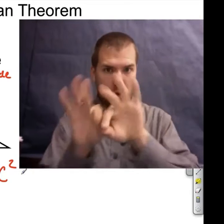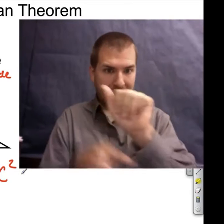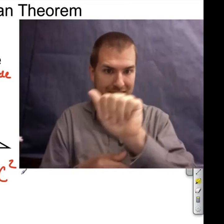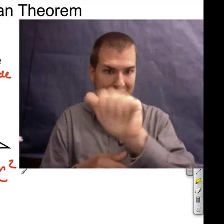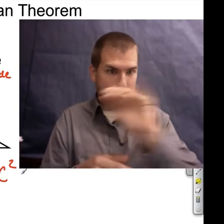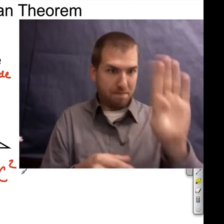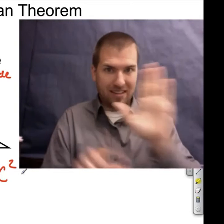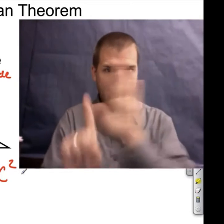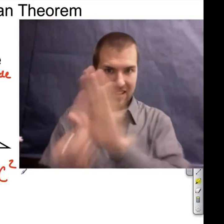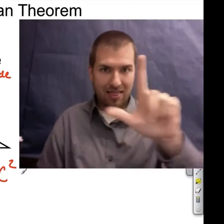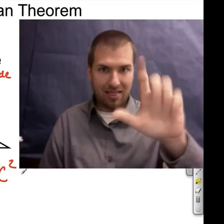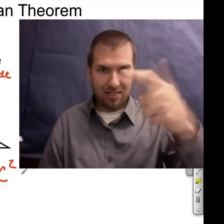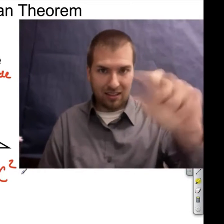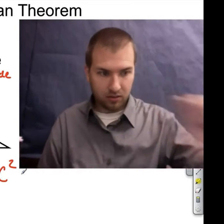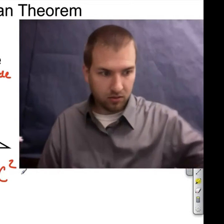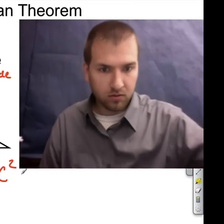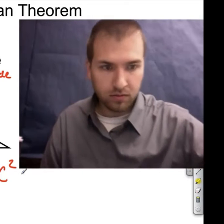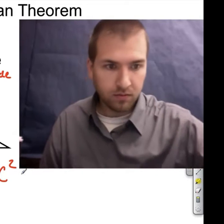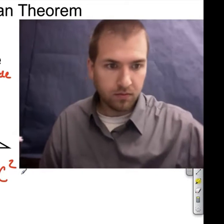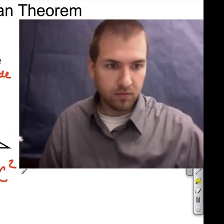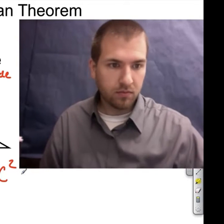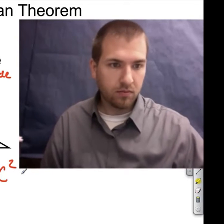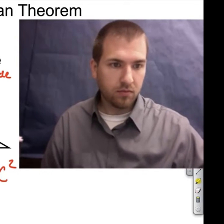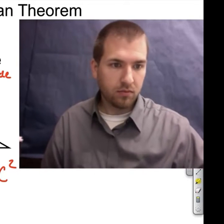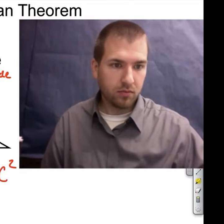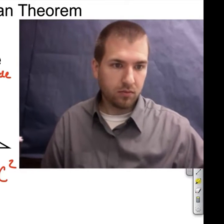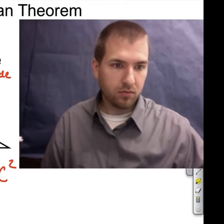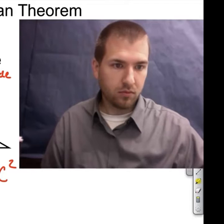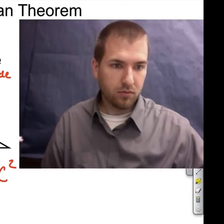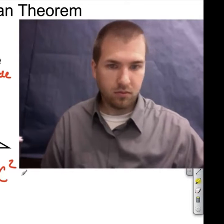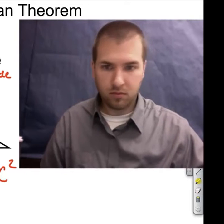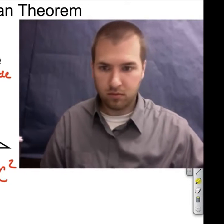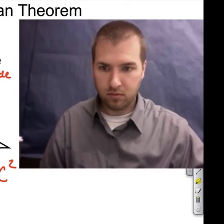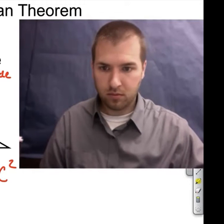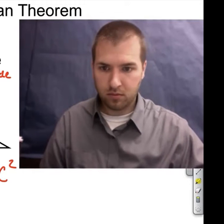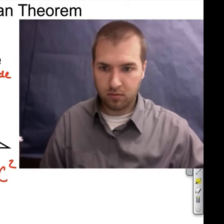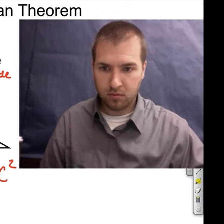They can mix and match. Doesn't matter. But a and b are the legs.